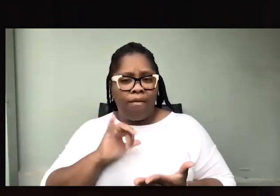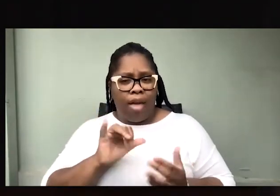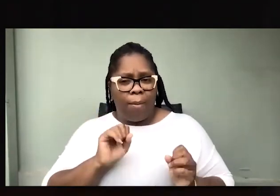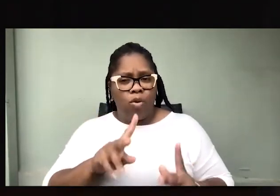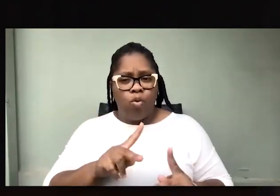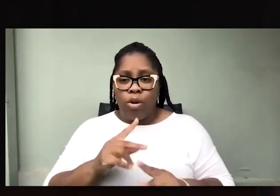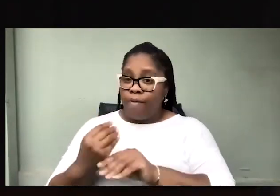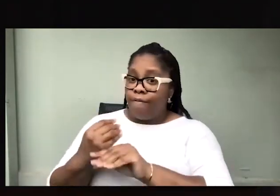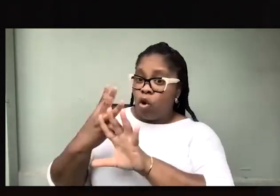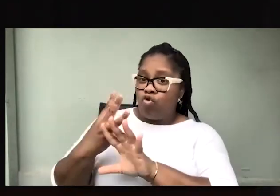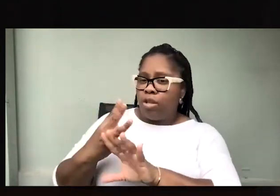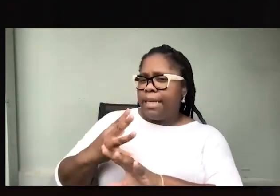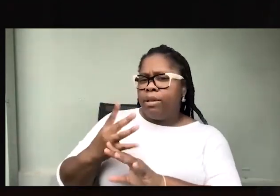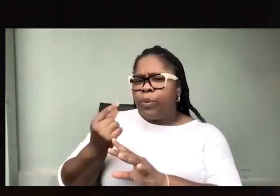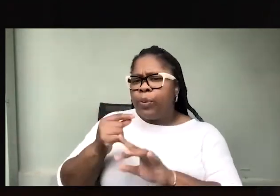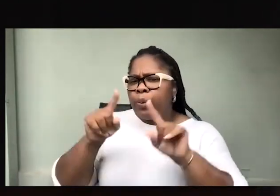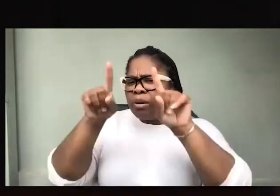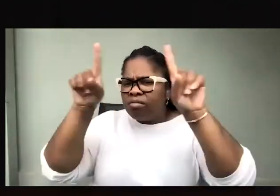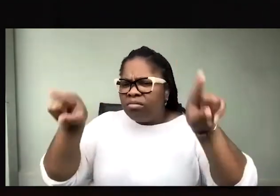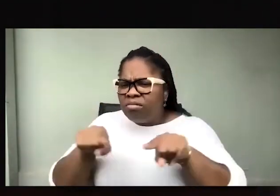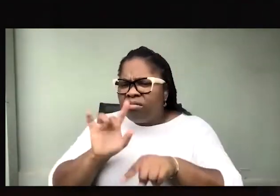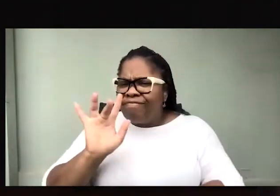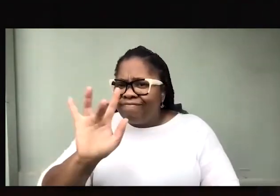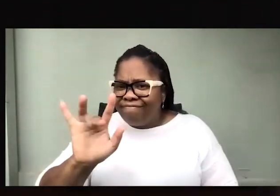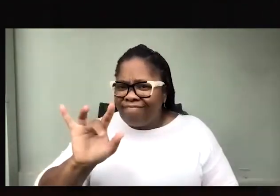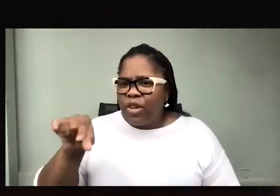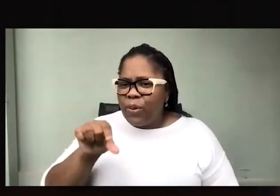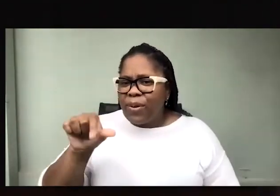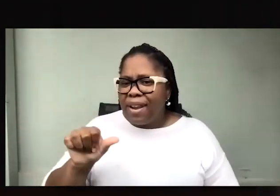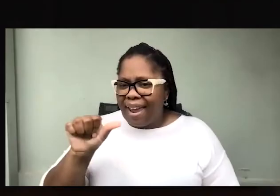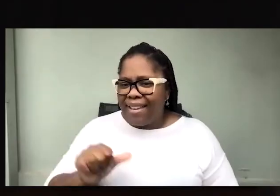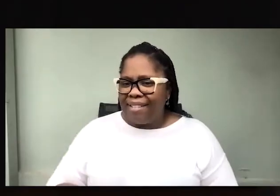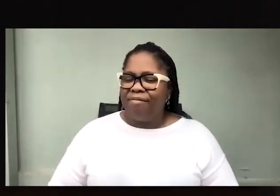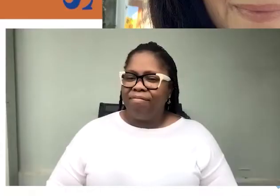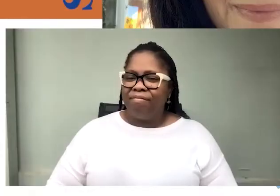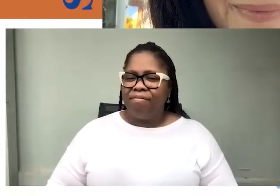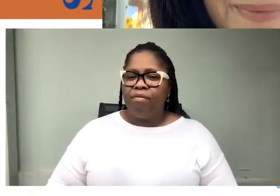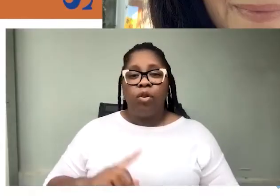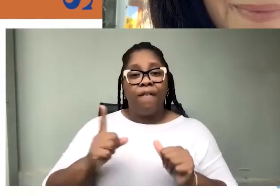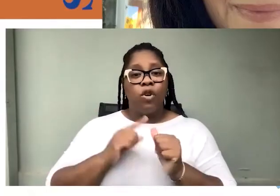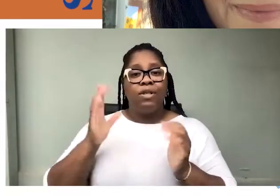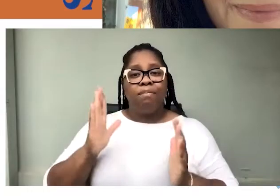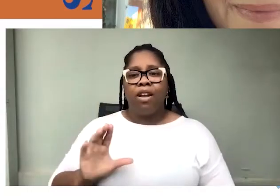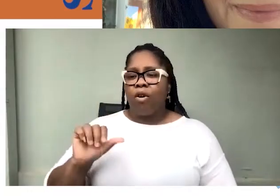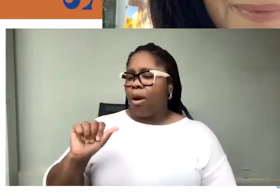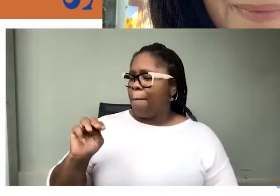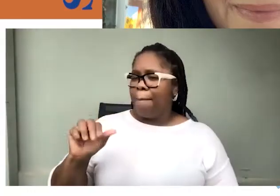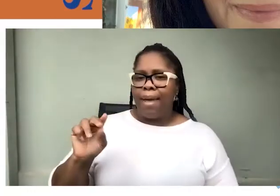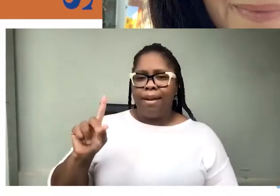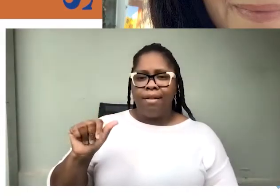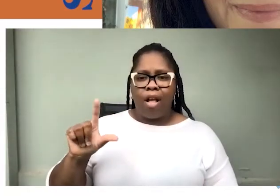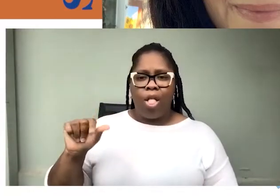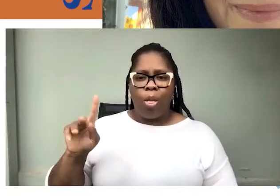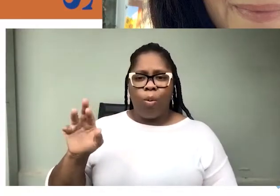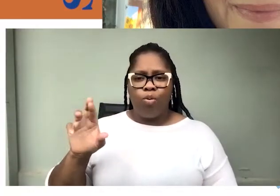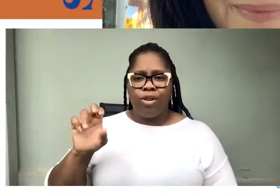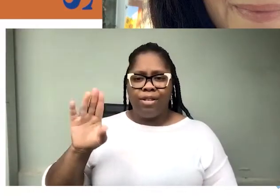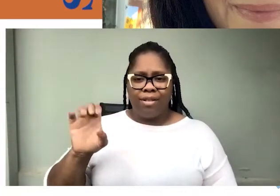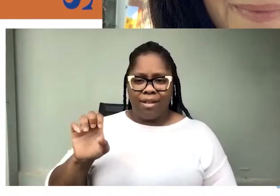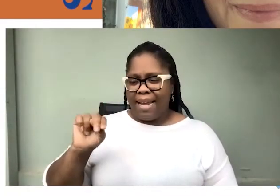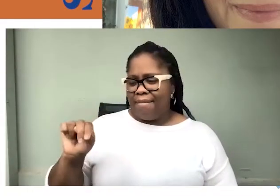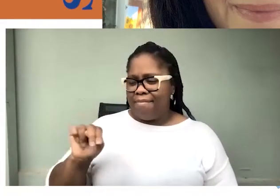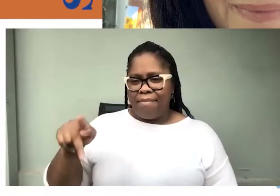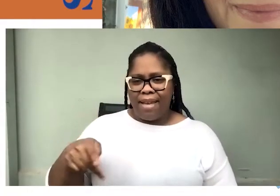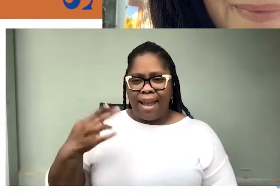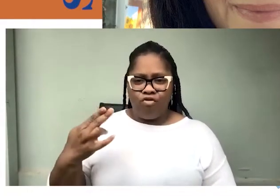it in the Q&A button there in the middle. For our first speaker, Amanda Lawrence, MPH, is